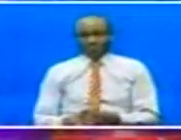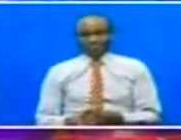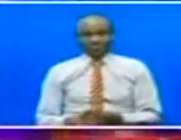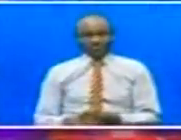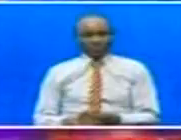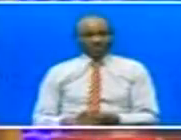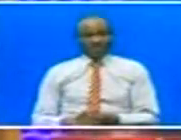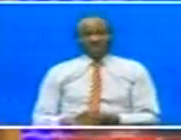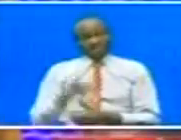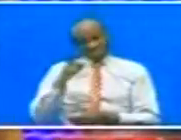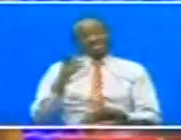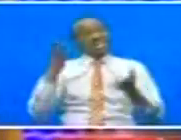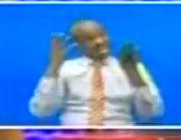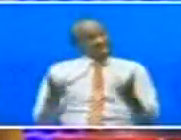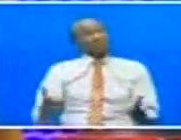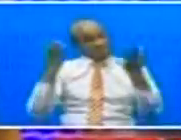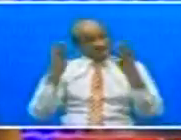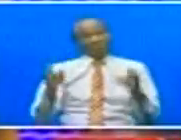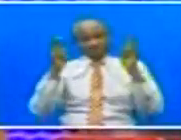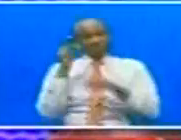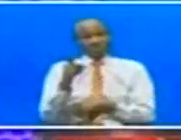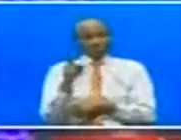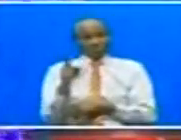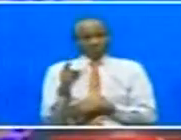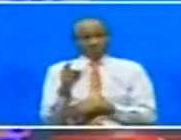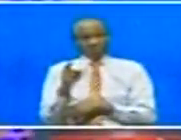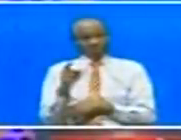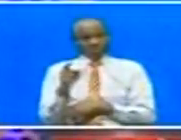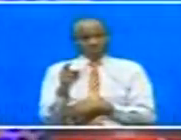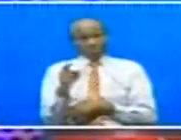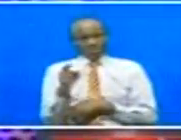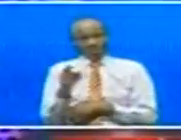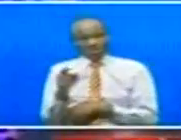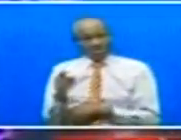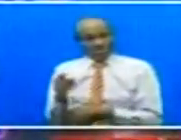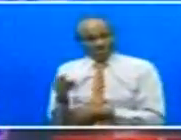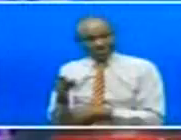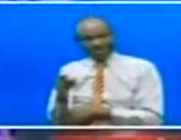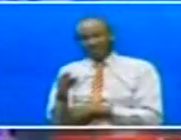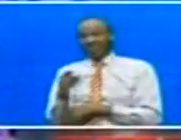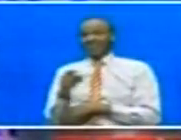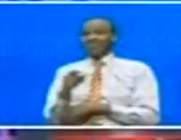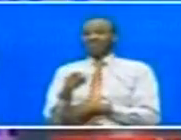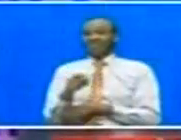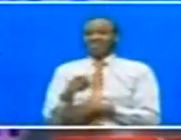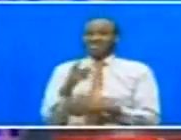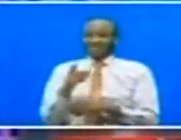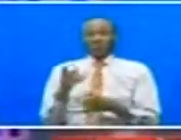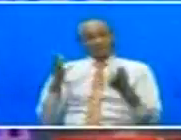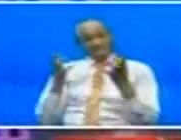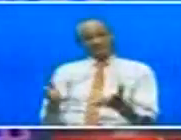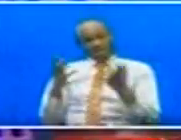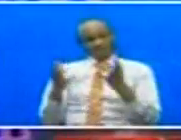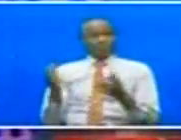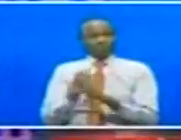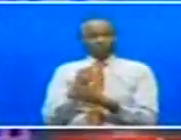This is a very weighty issue, Jeff. And weighty? I'm sorry. It's either you messed up or you didn't. It's weighty to respond to. Let